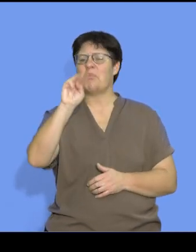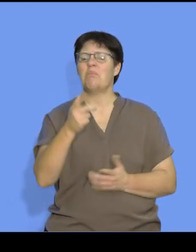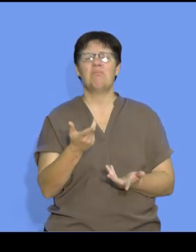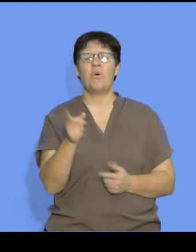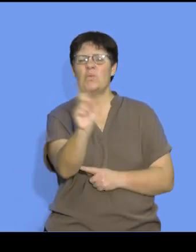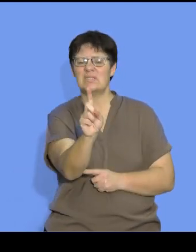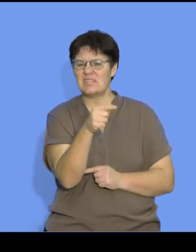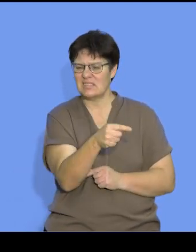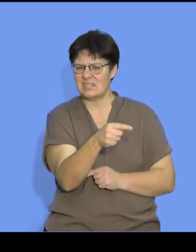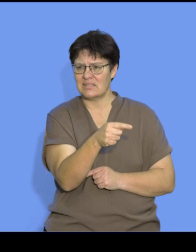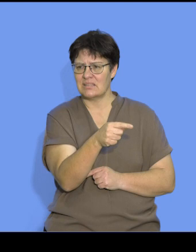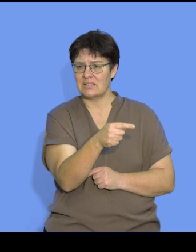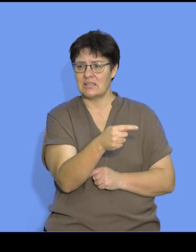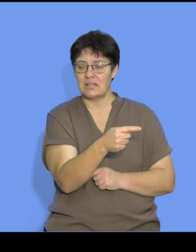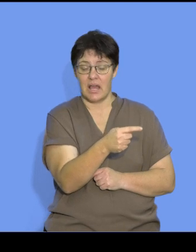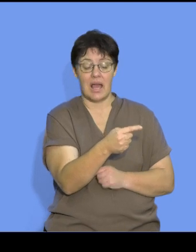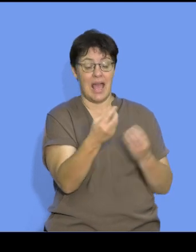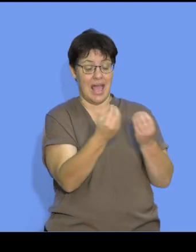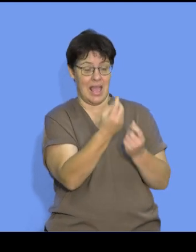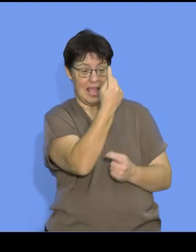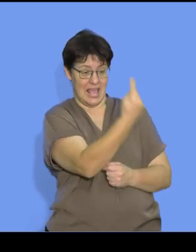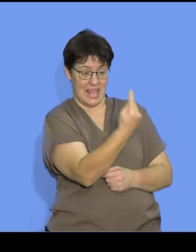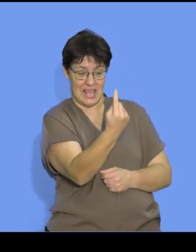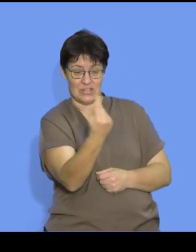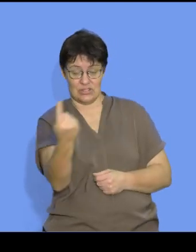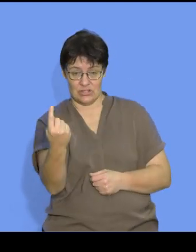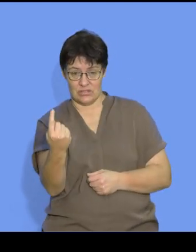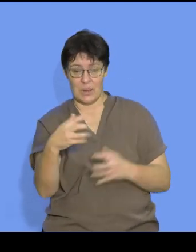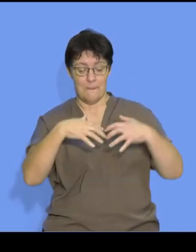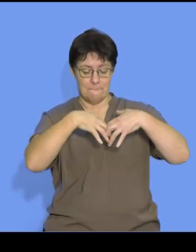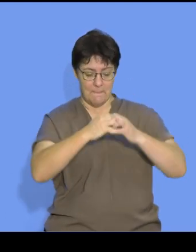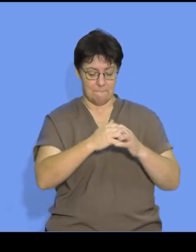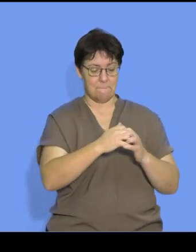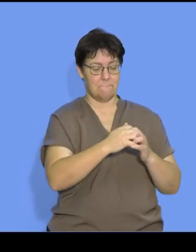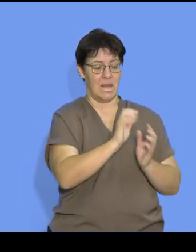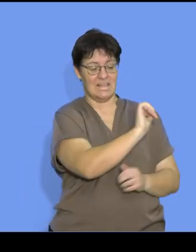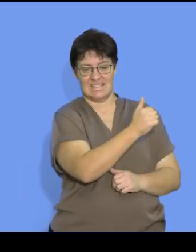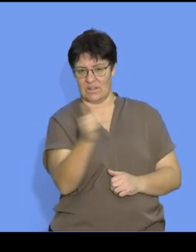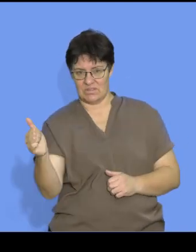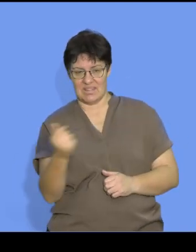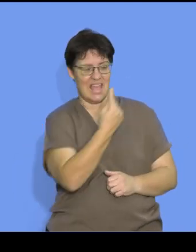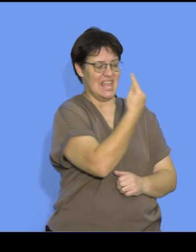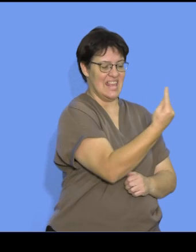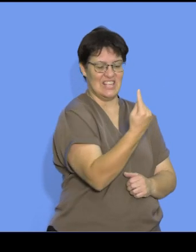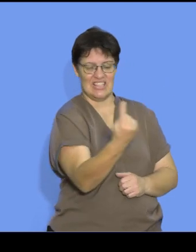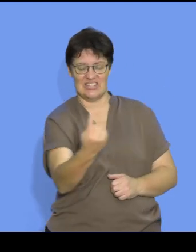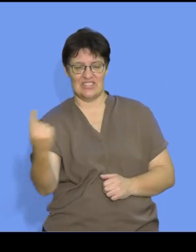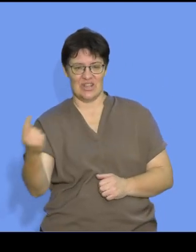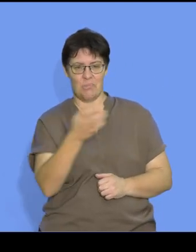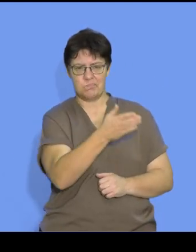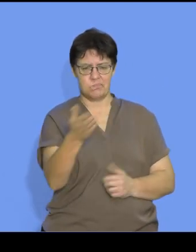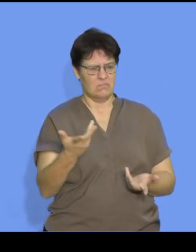to each item that makes up a sequence. Now you may ask, but what is